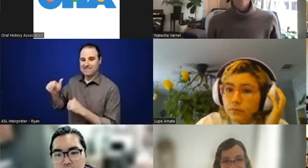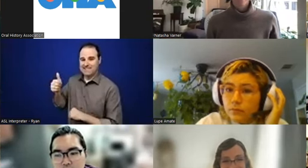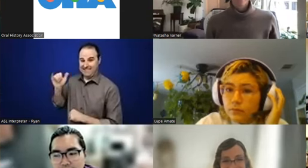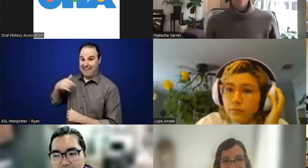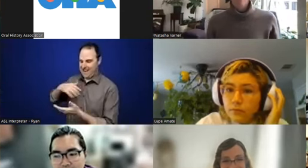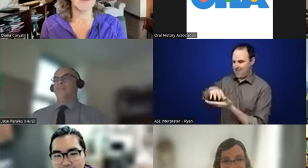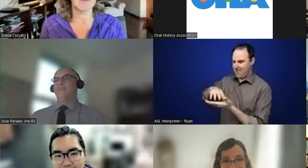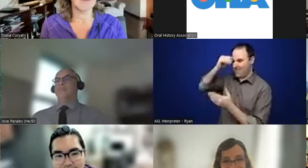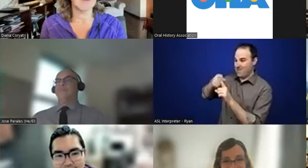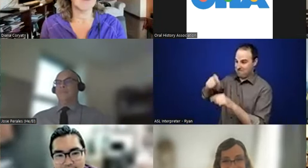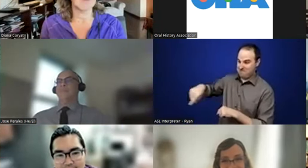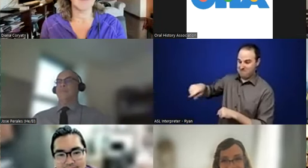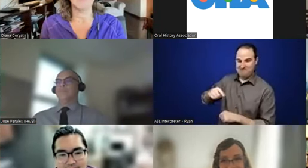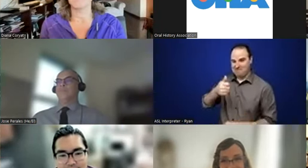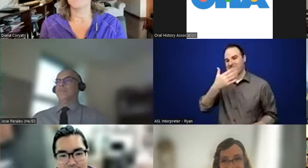so much.